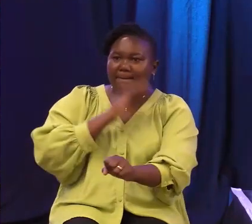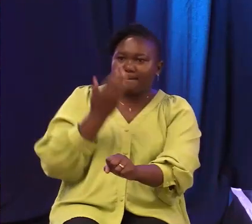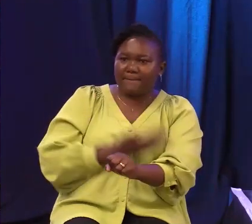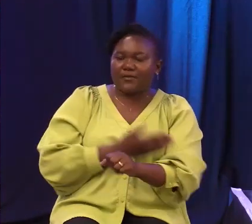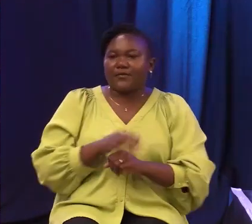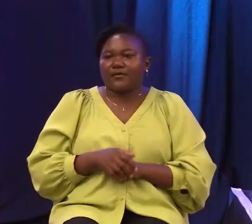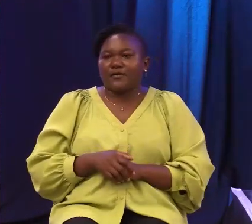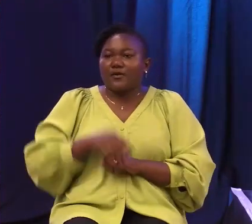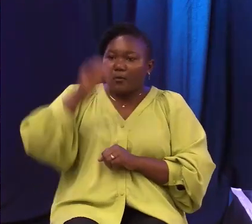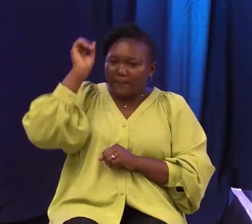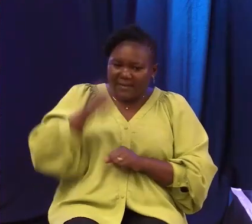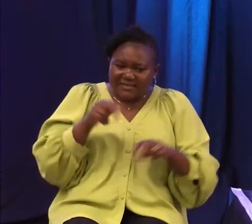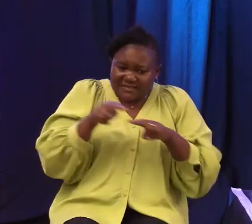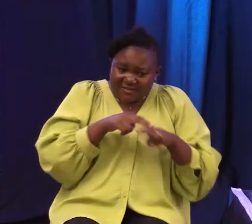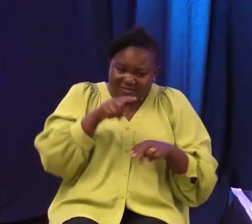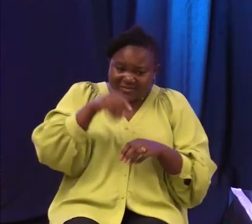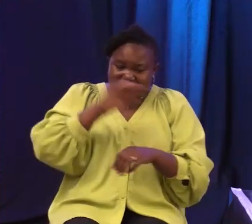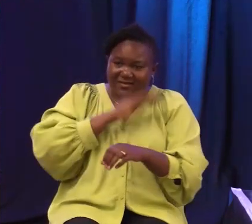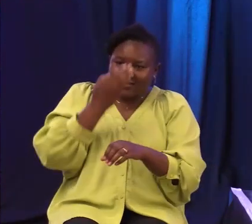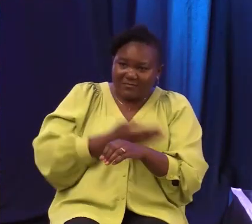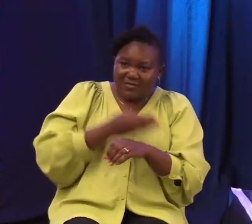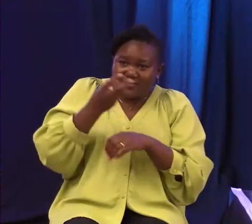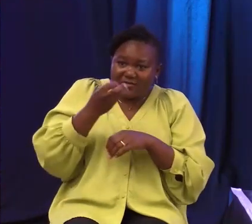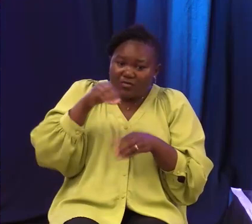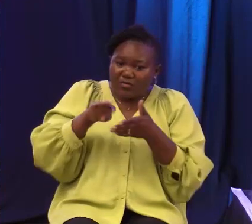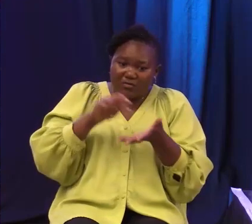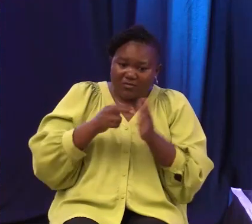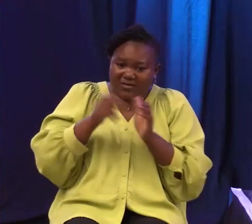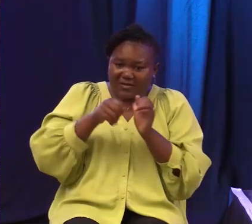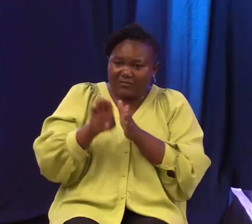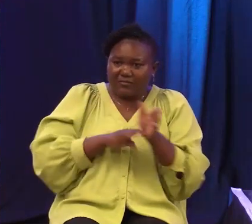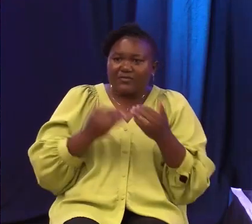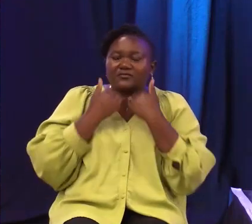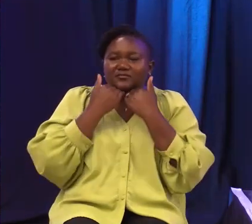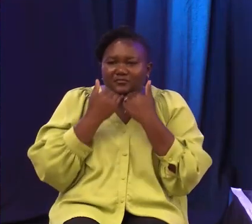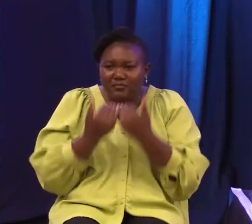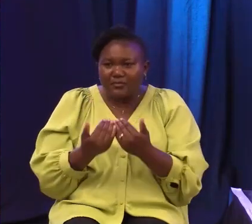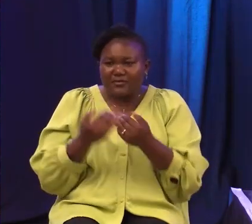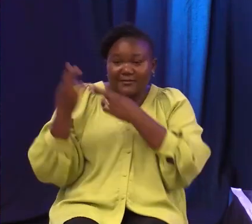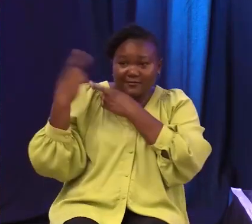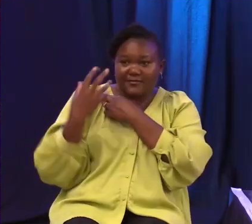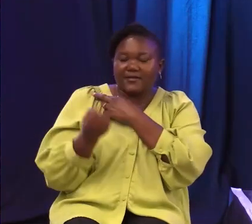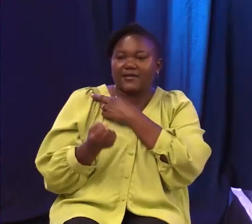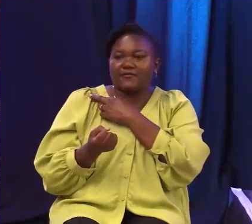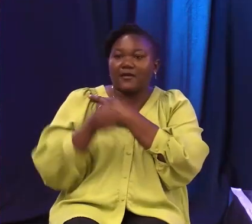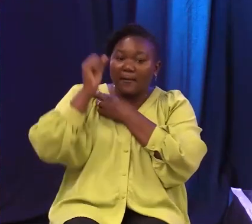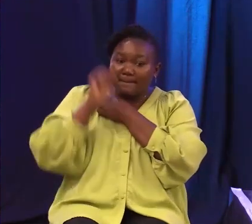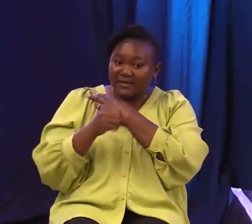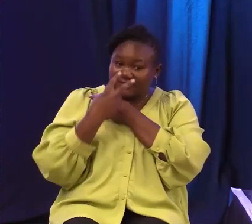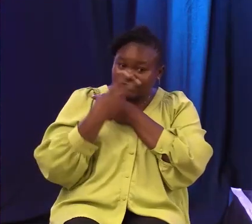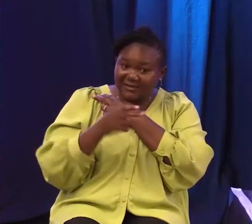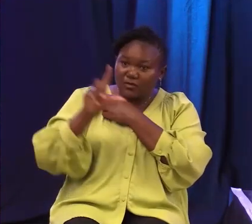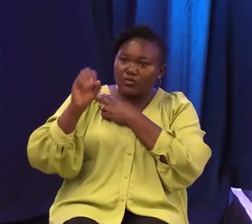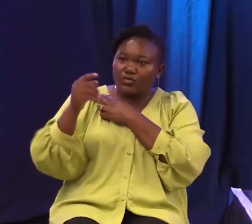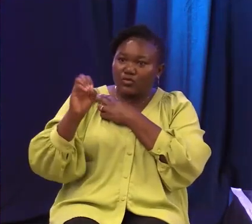Let us utilize this power and know that it comes with great honor, but also with great responsibility. Let us see this logo and